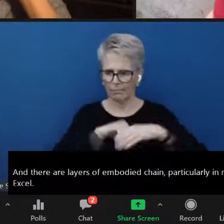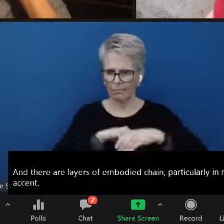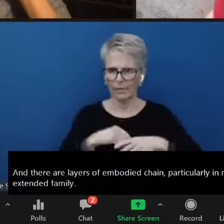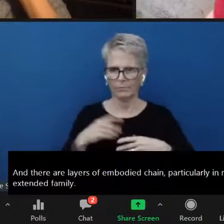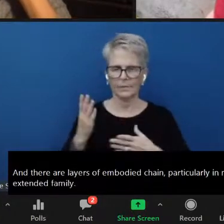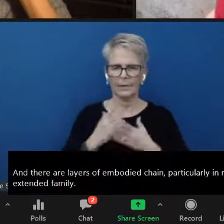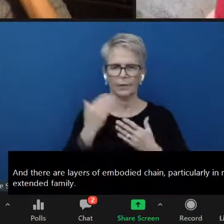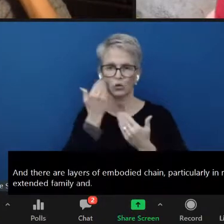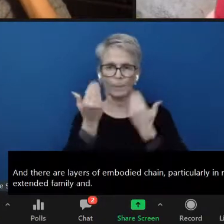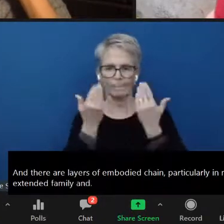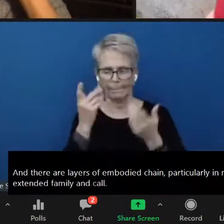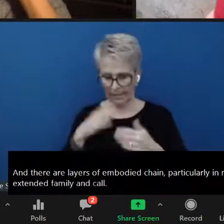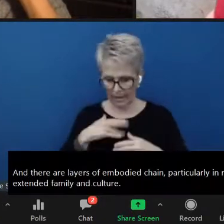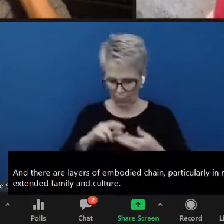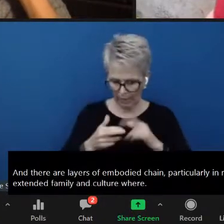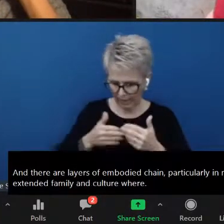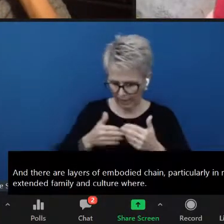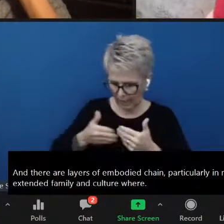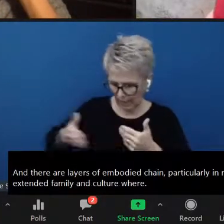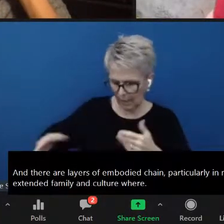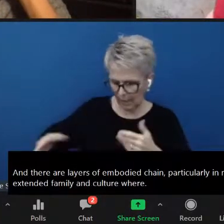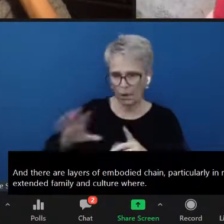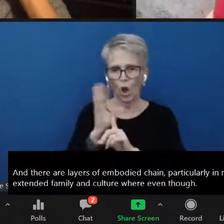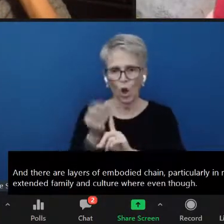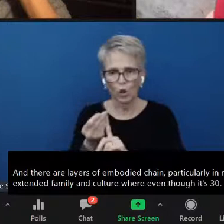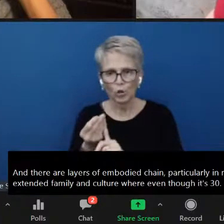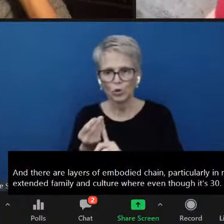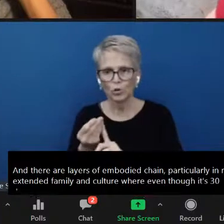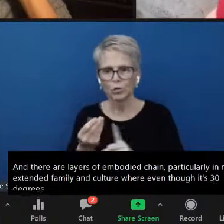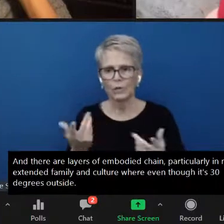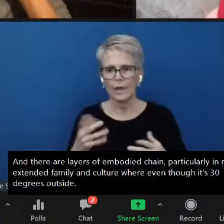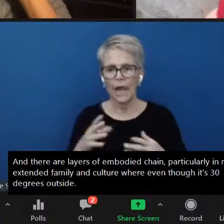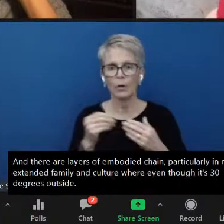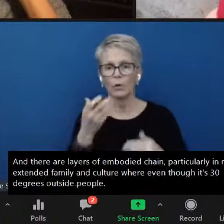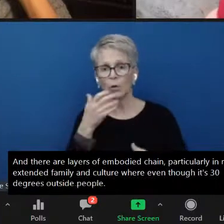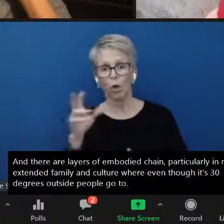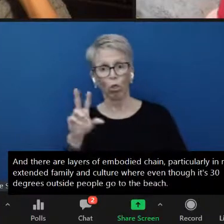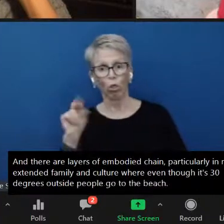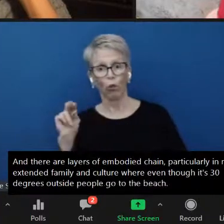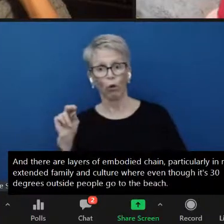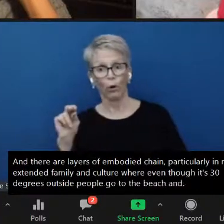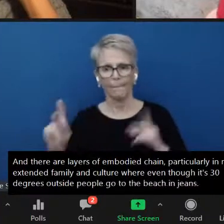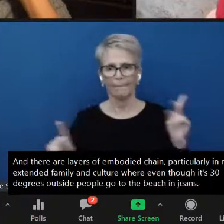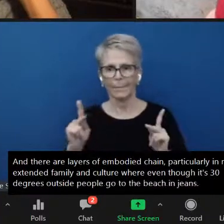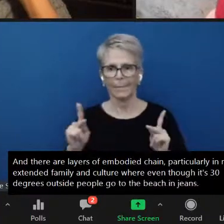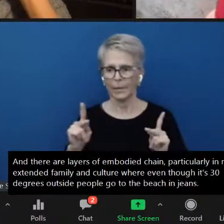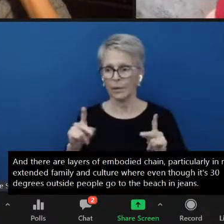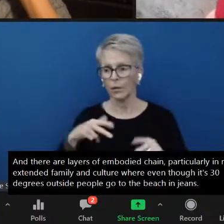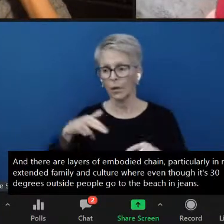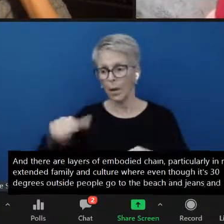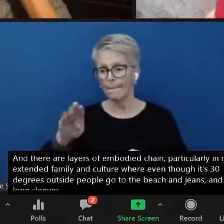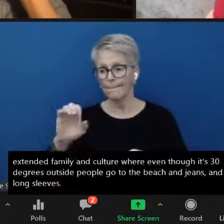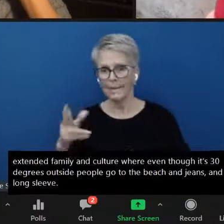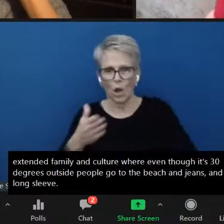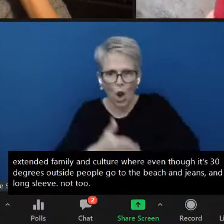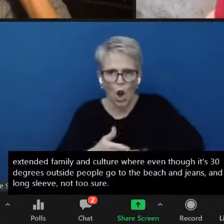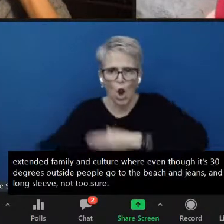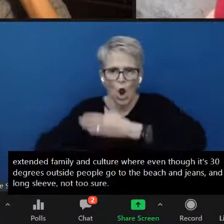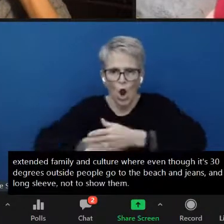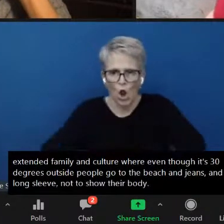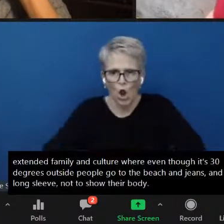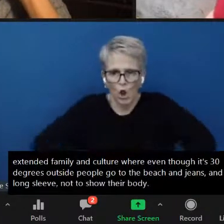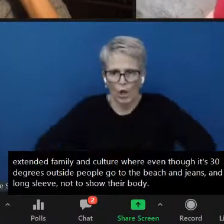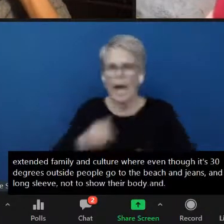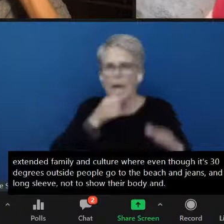extended family and culture, where even though it's 30 degrees outside, people go to the beach in jeans and long sleeve, not to show their